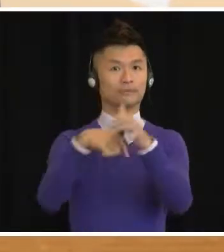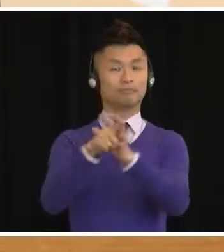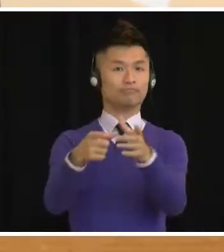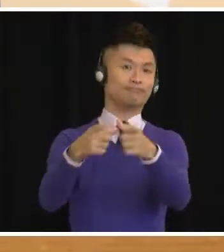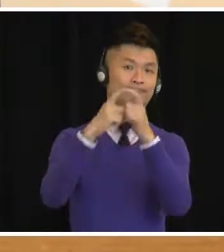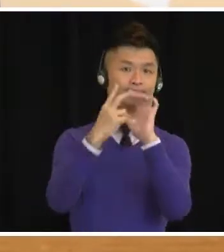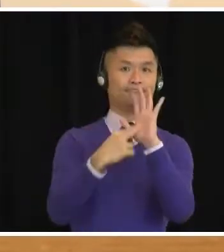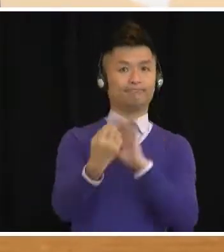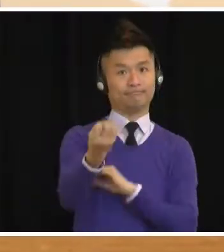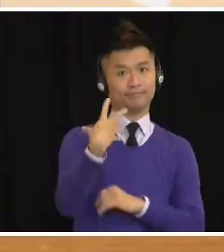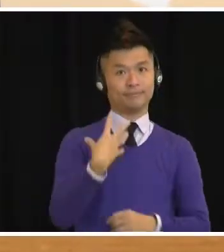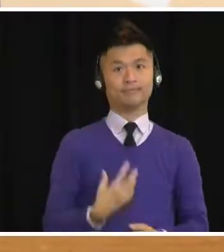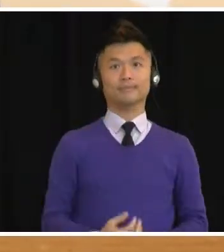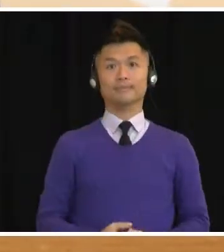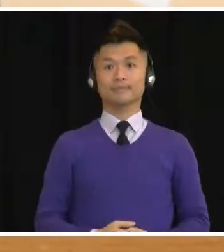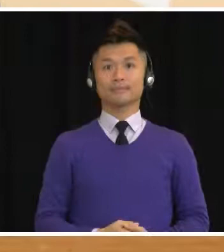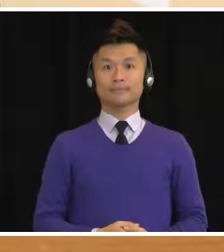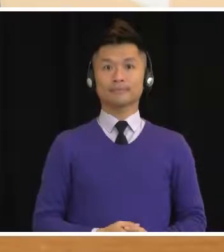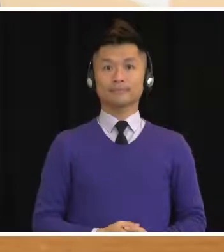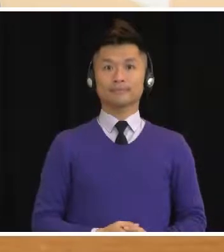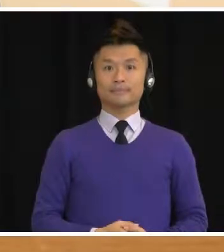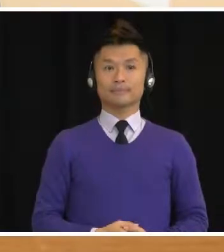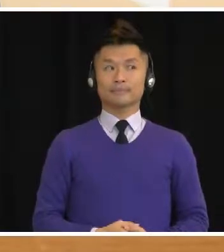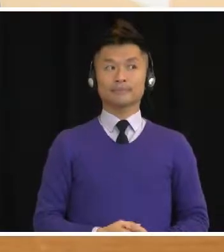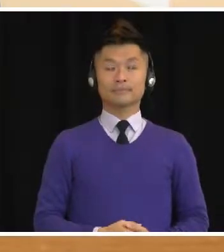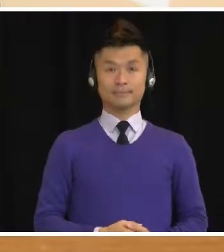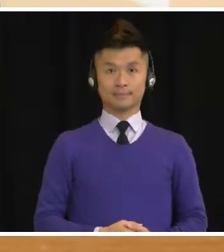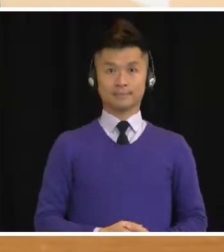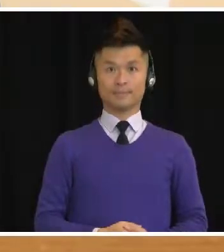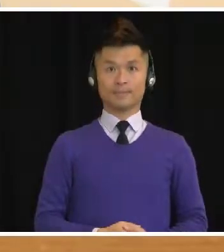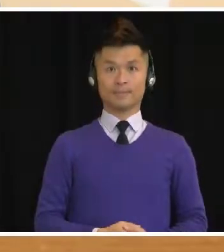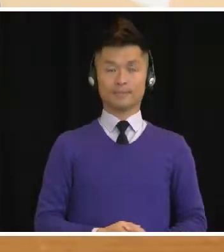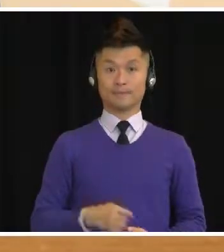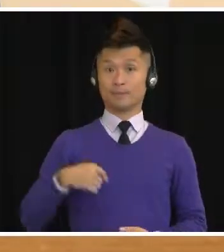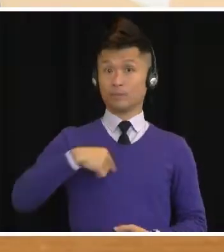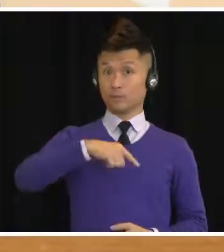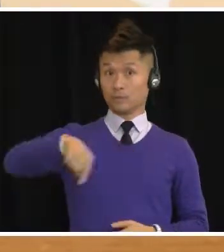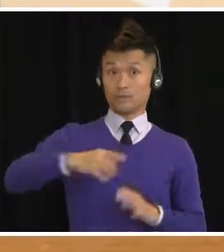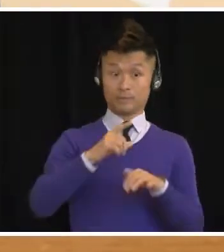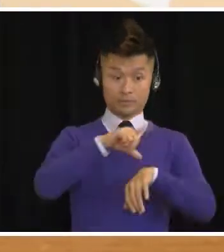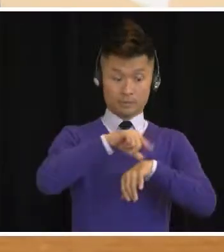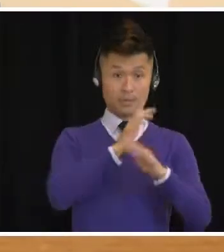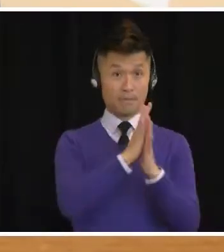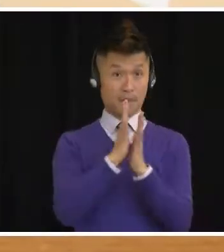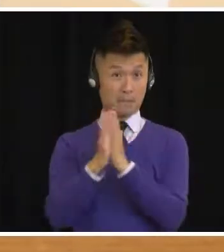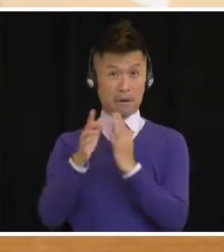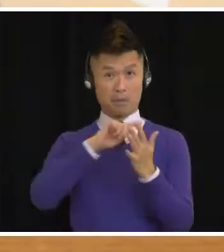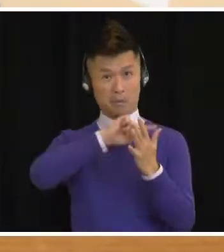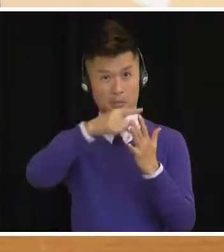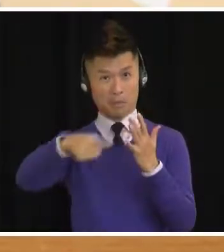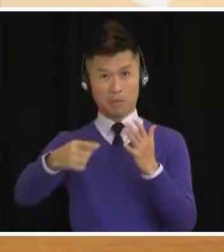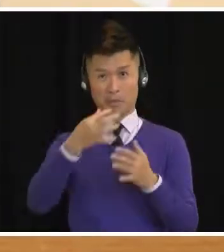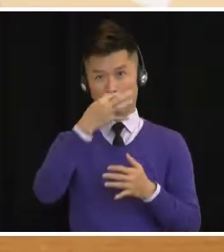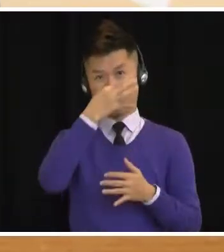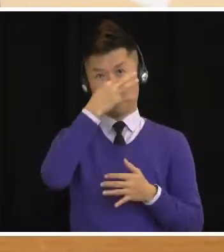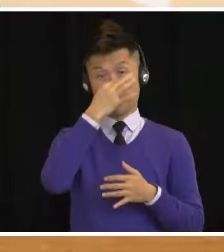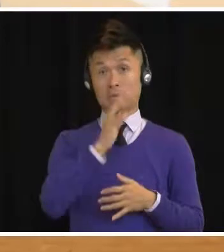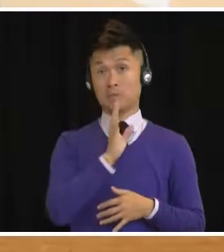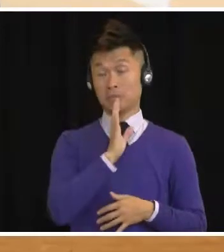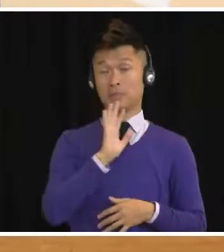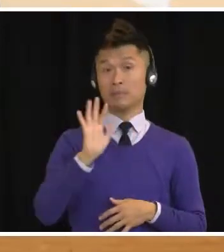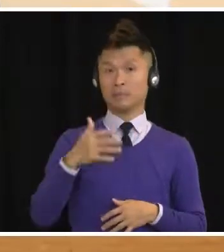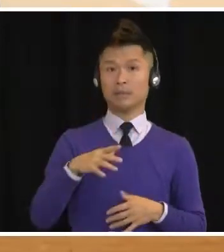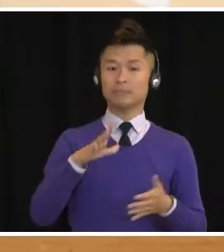schedule sounds quite strict. We are flexible. If we don't complete the